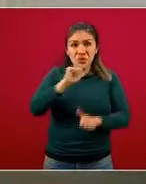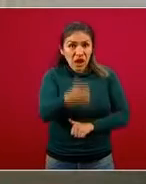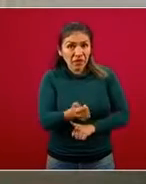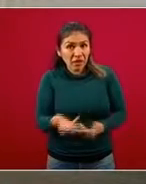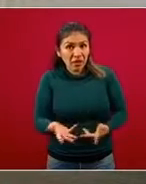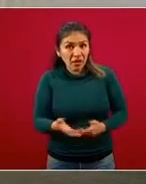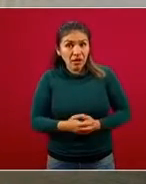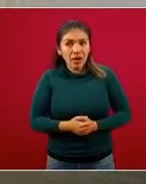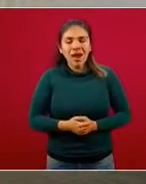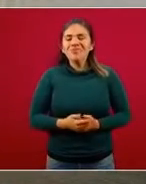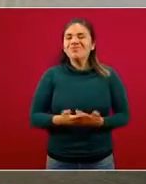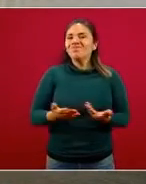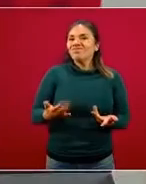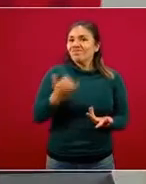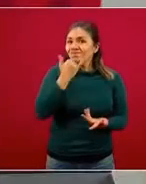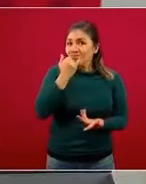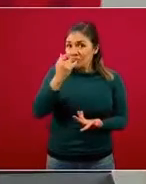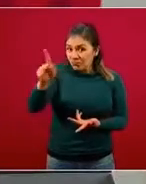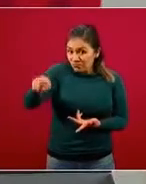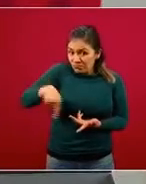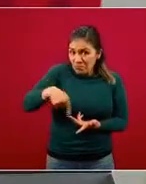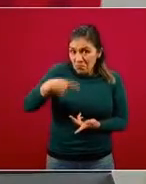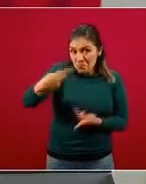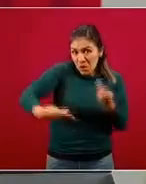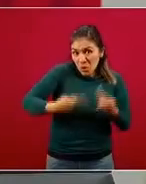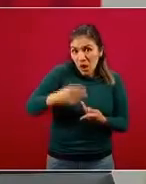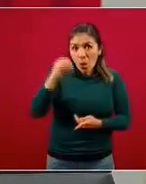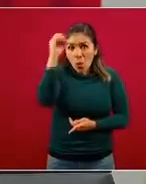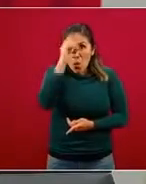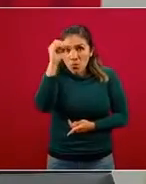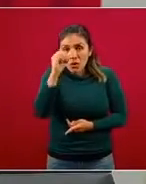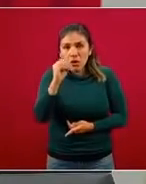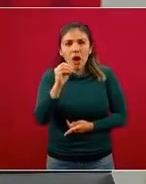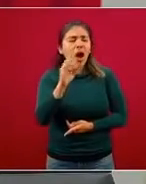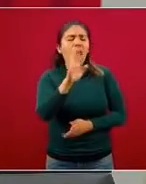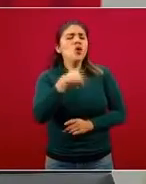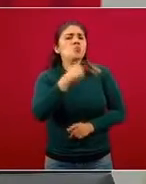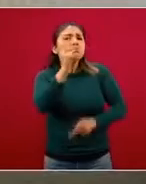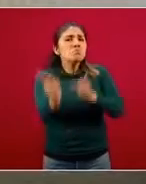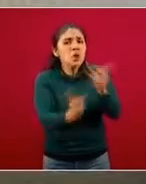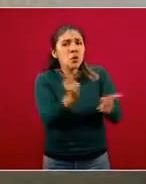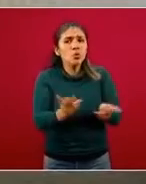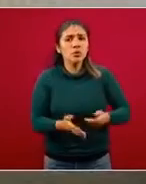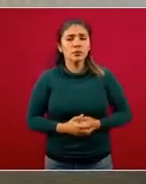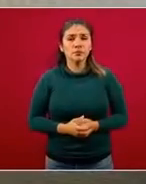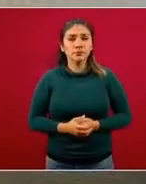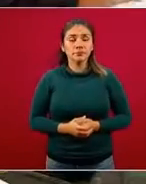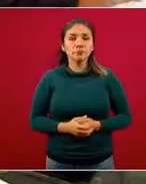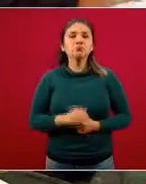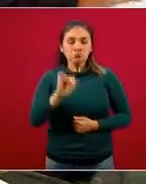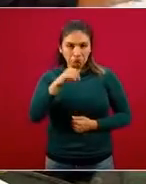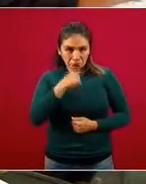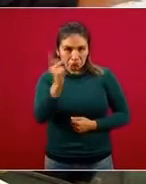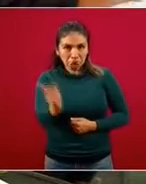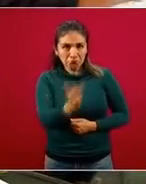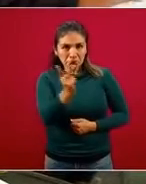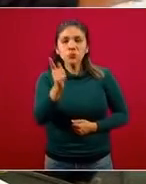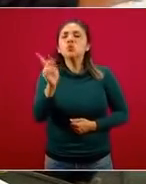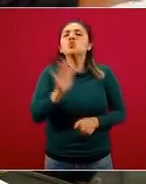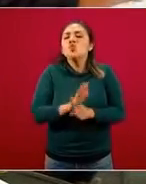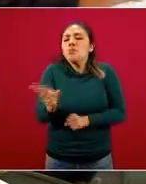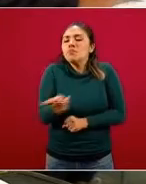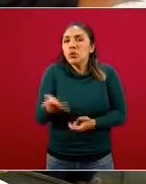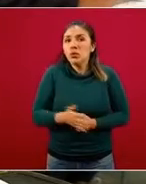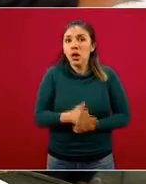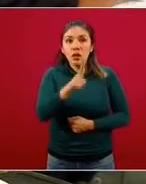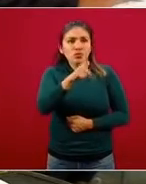hearing. I'm sorry, I'm not clear if you're here to ask questions. It's a